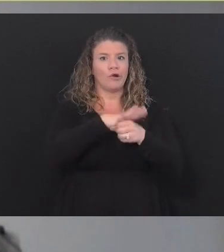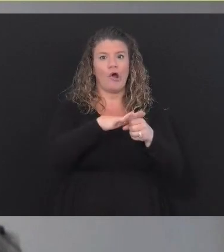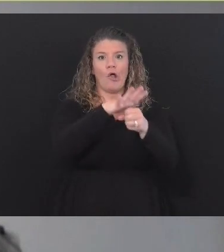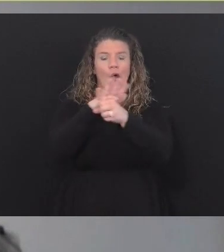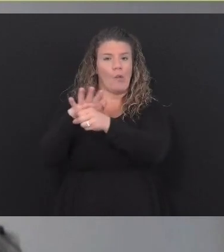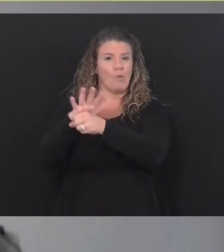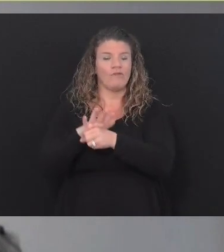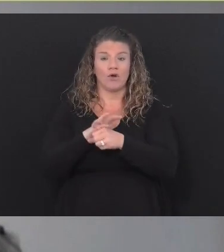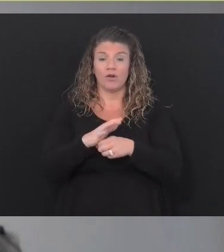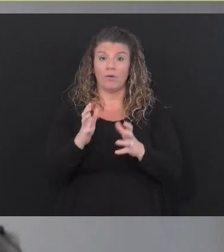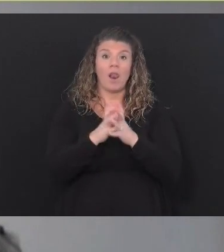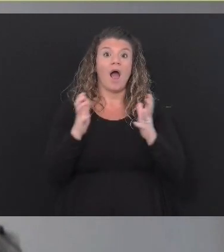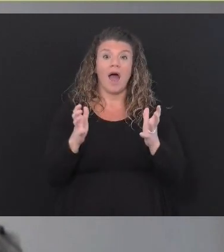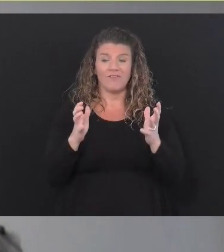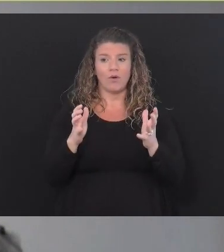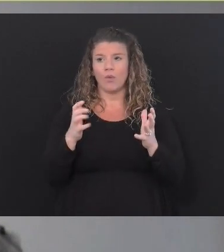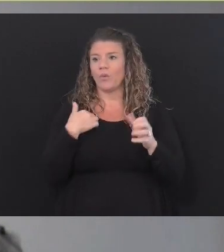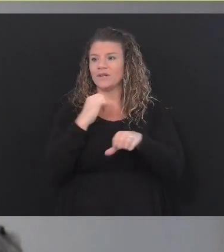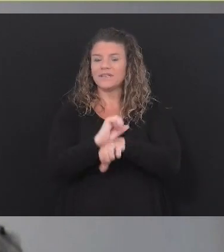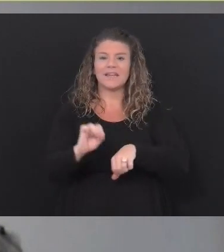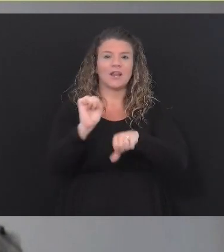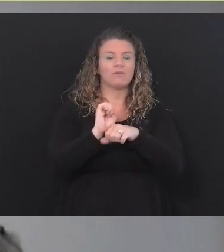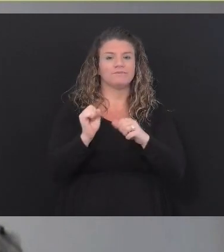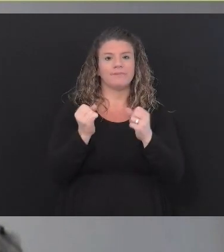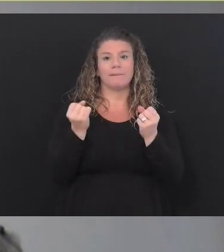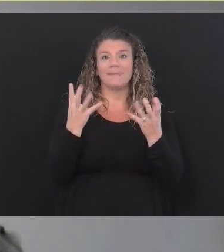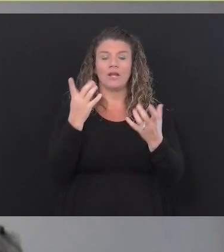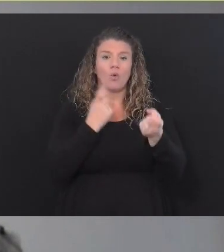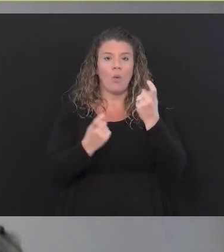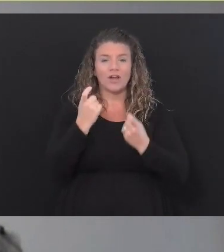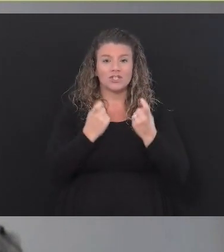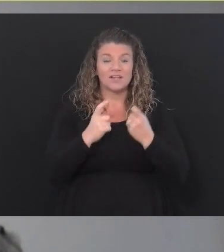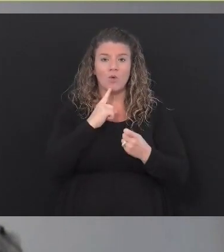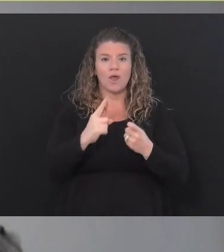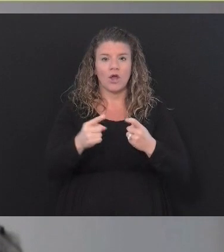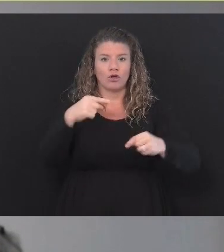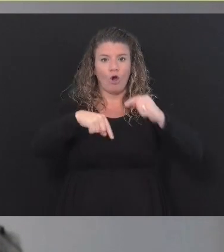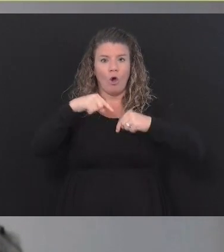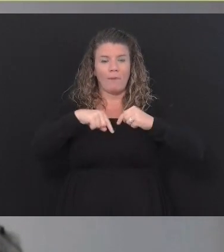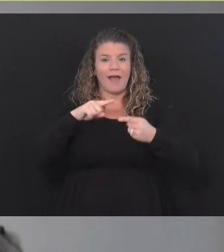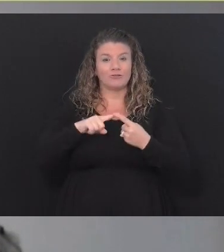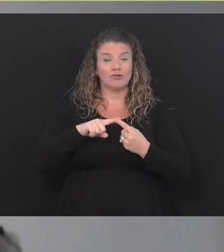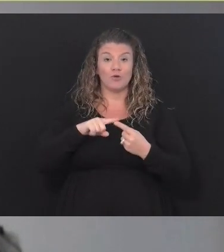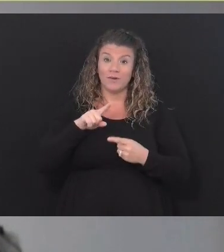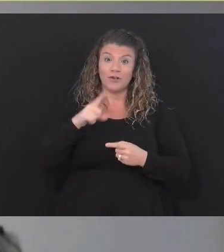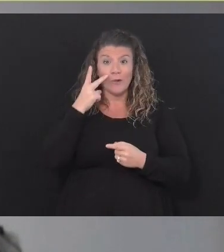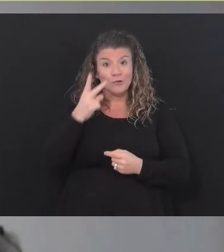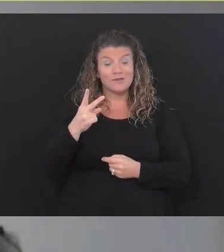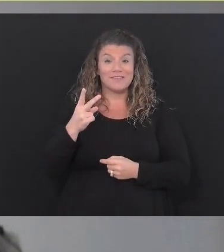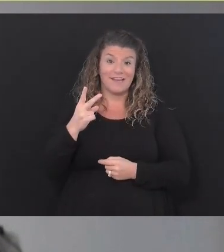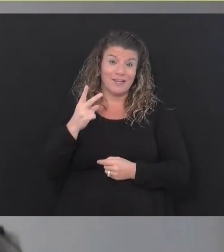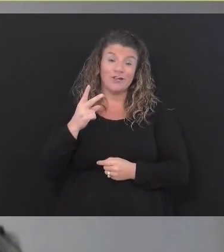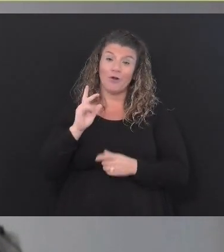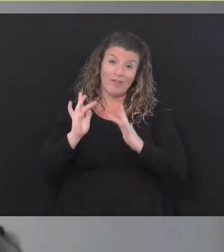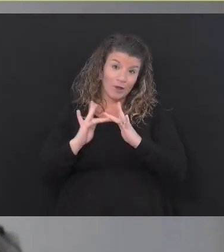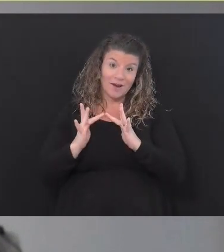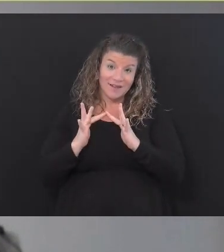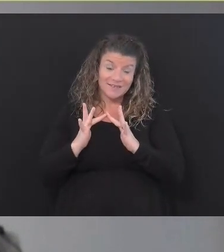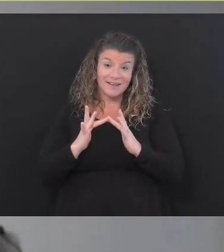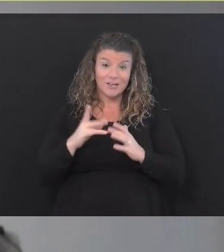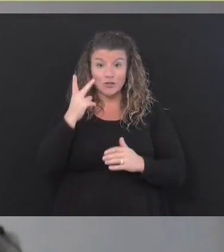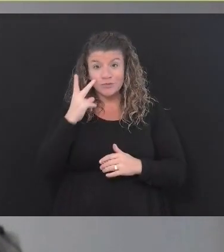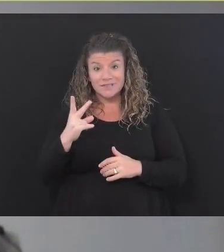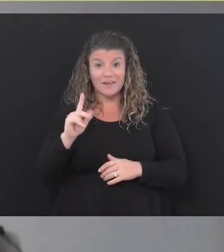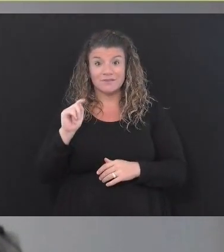of, we're dealing with a lot of questions that really go back to social media, and questions that we end